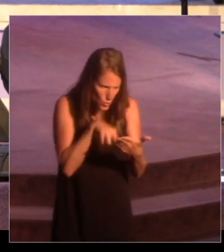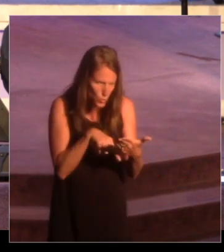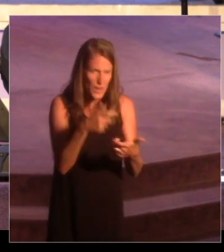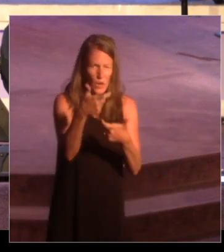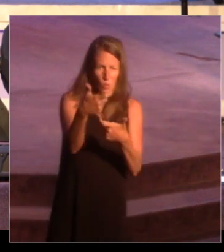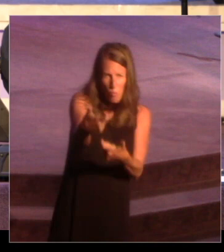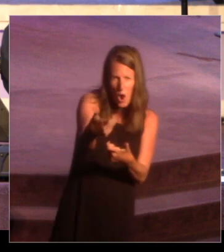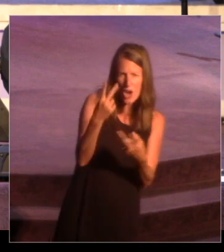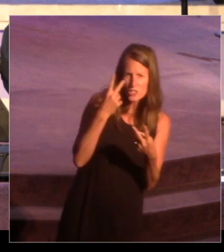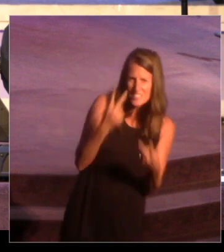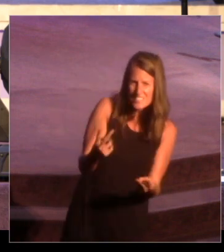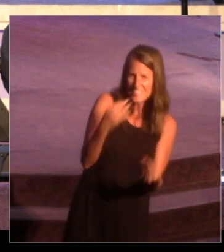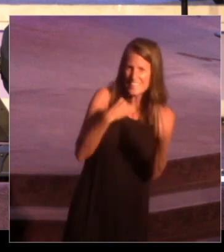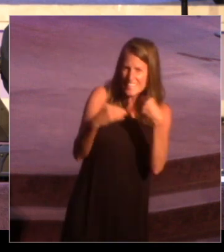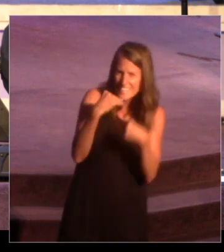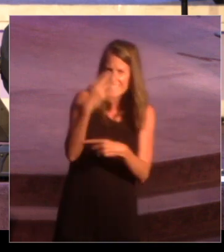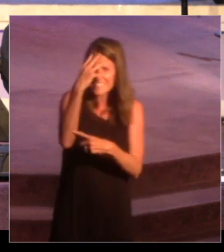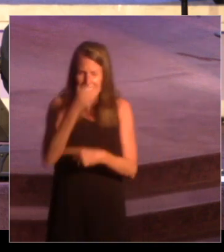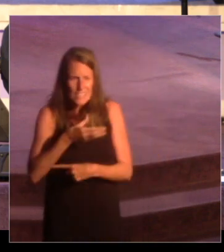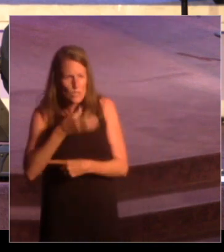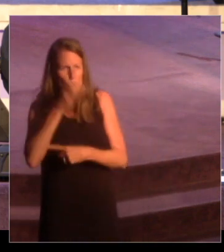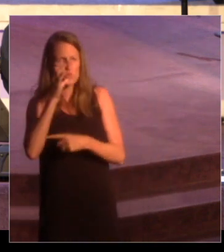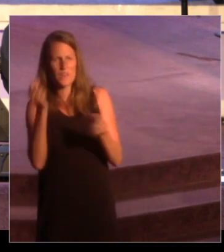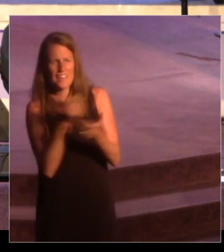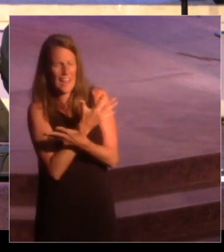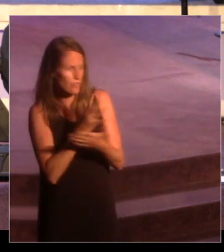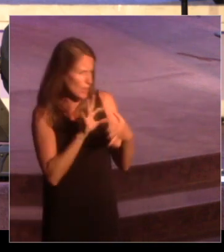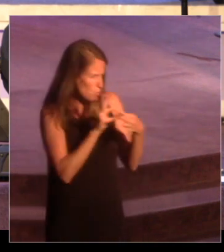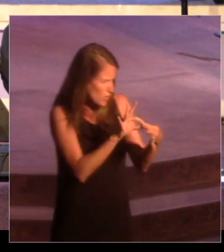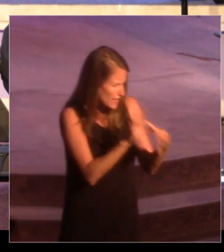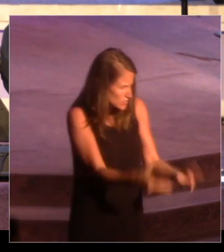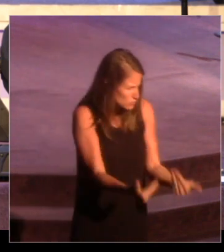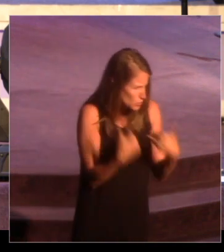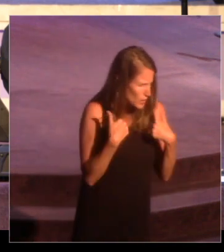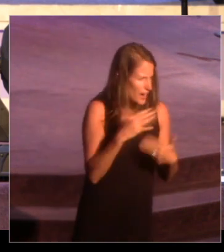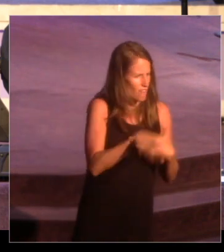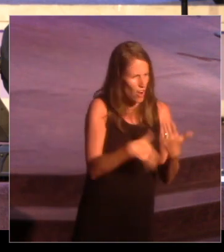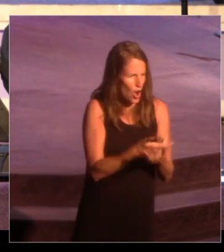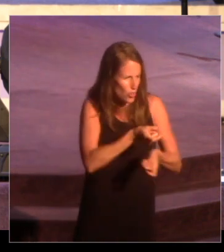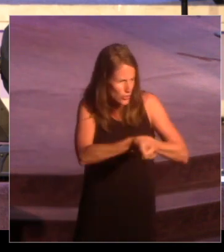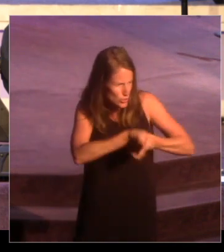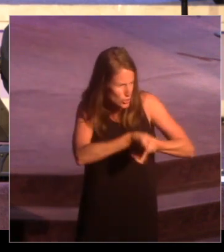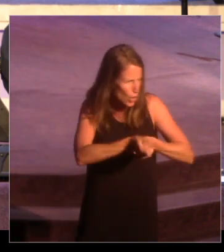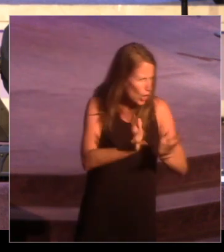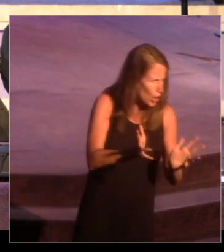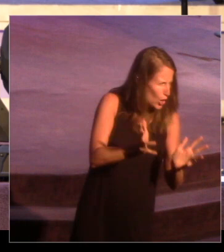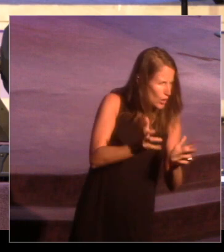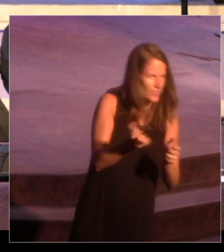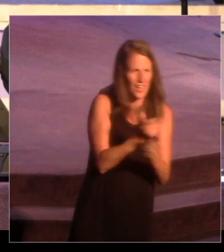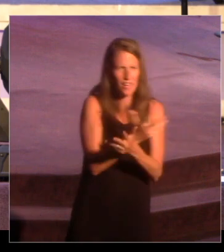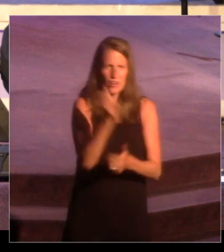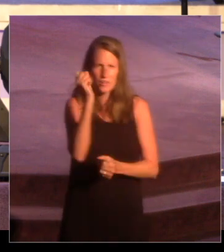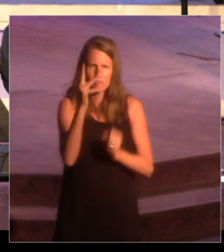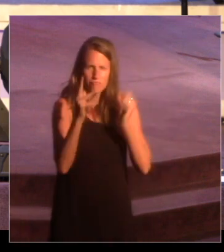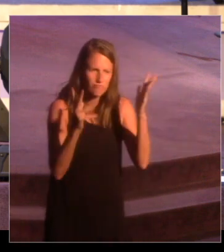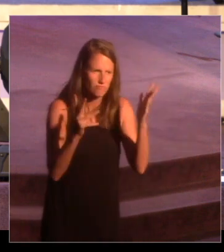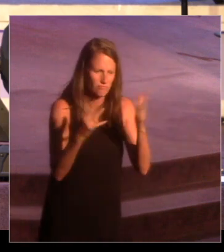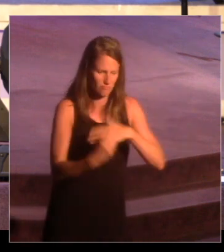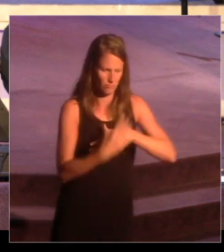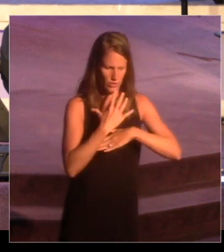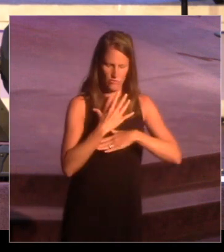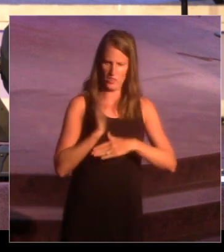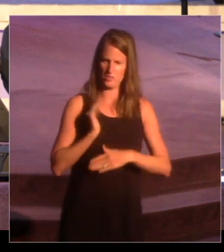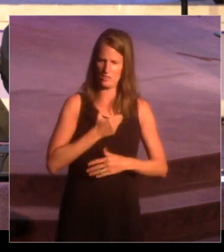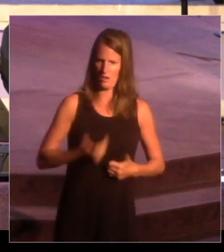watch, everything we eat, everything we drink, every relationship we have, every joke we tell, every song we sing affects